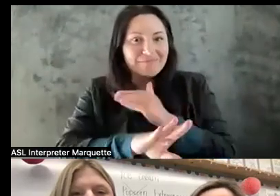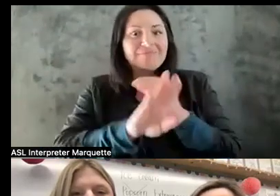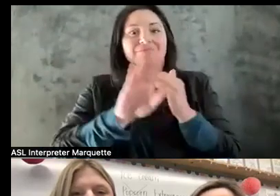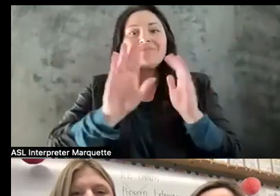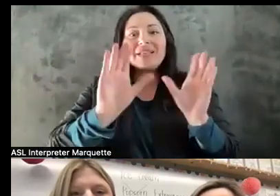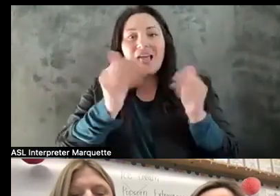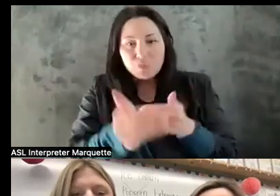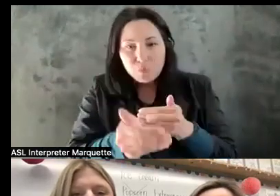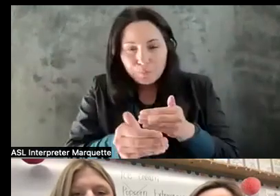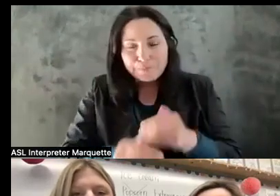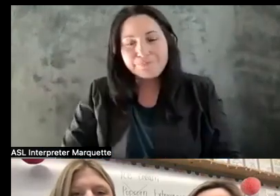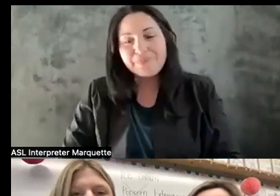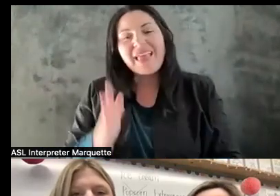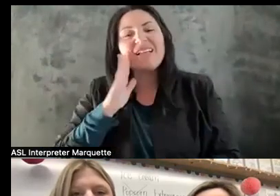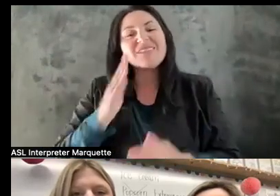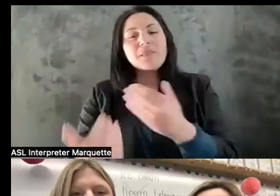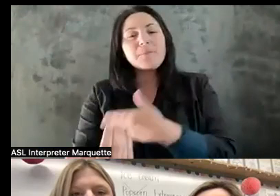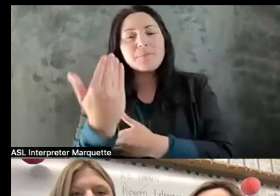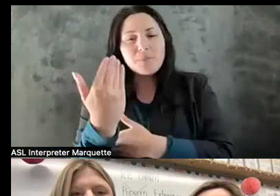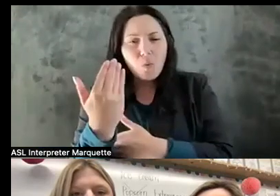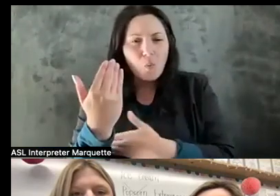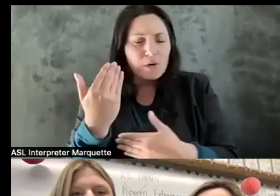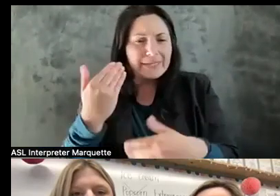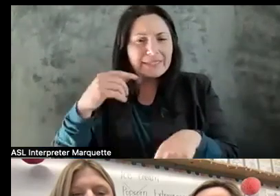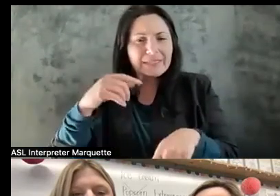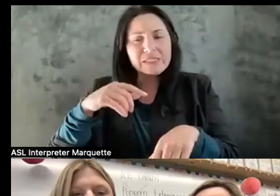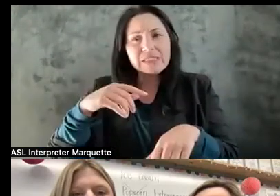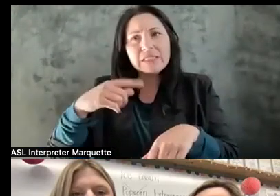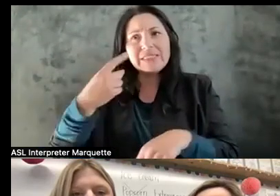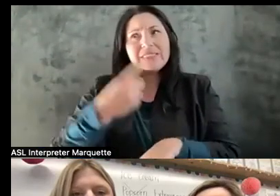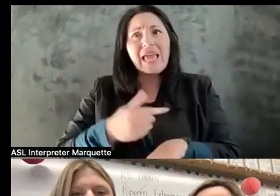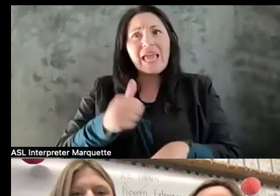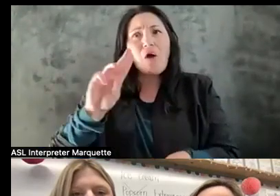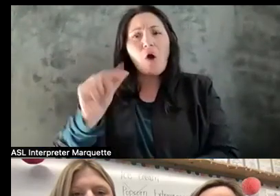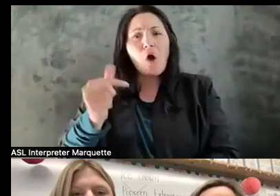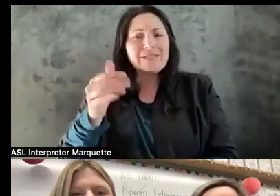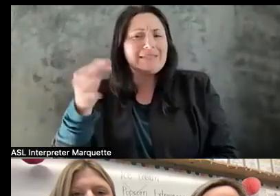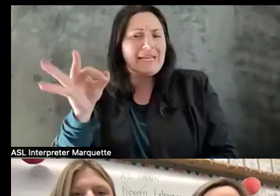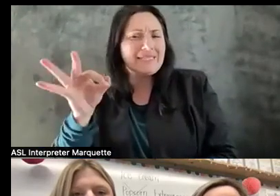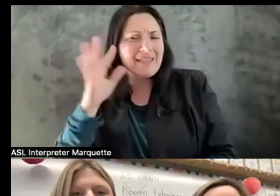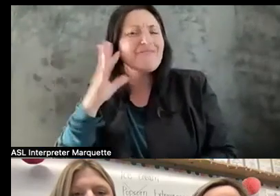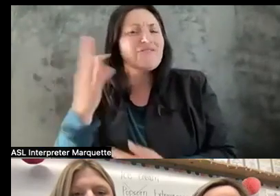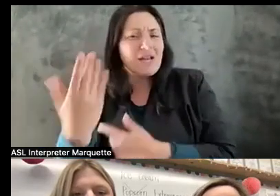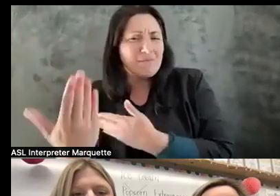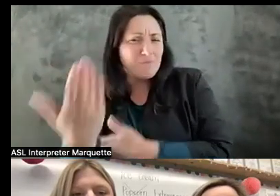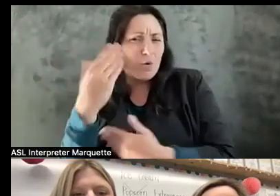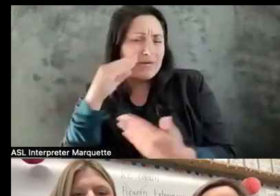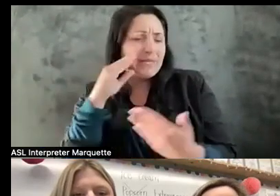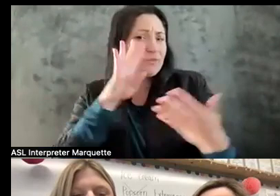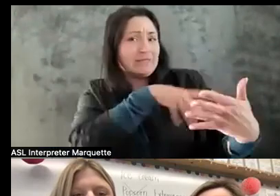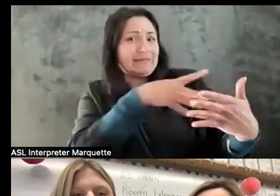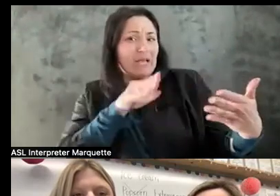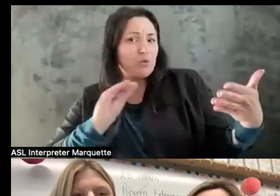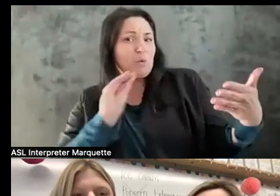And so that will be in the morning of, I believe it's the 19th. I want to say it's a Friday. So put that on the